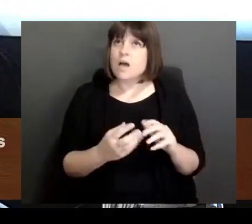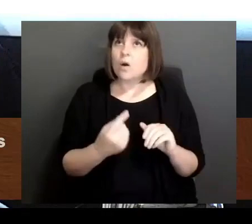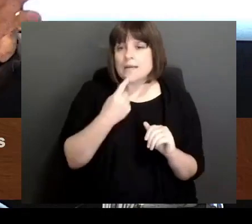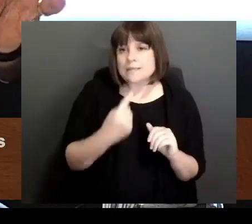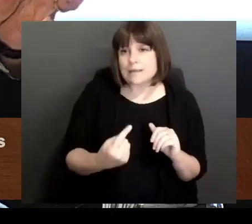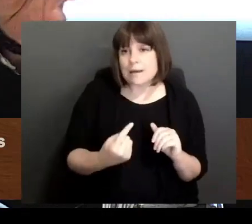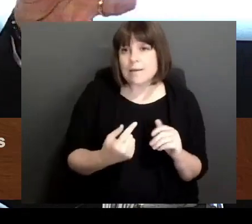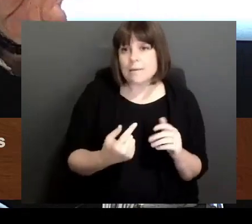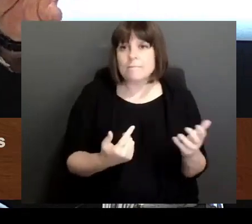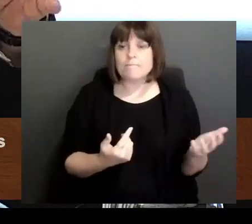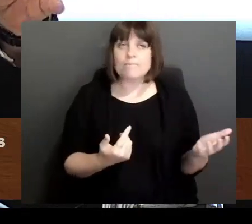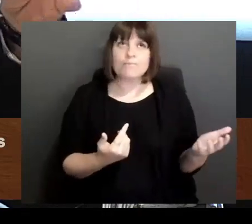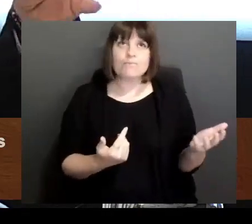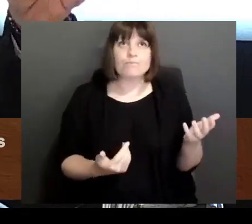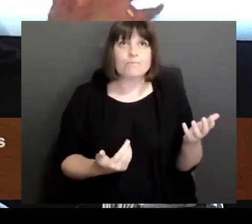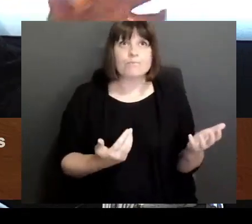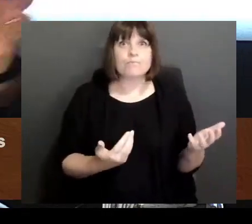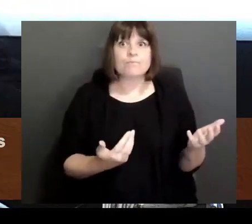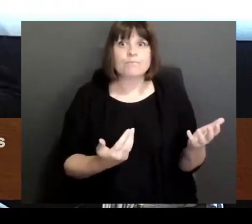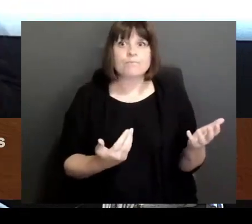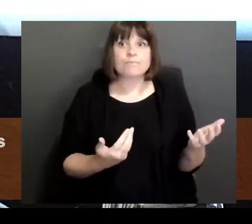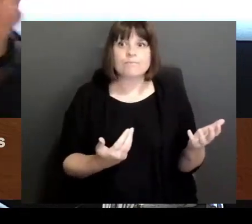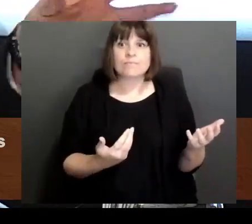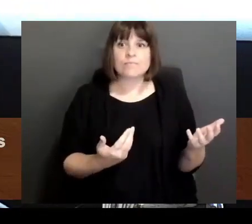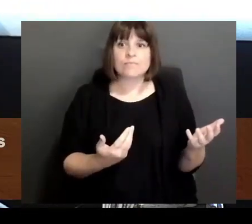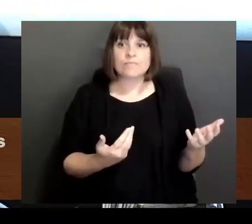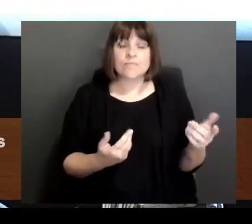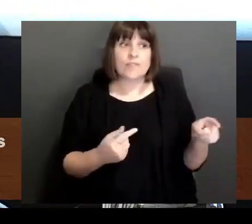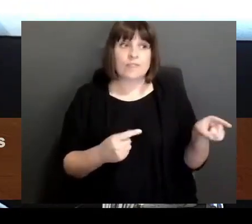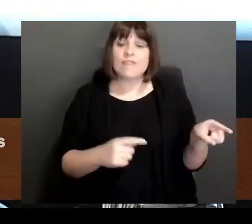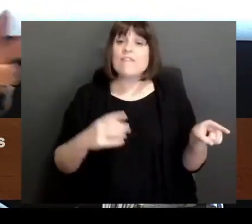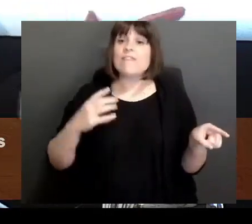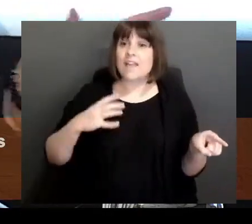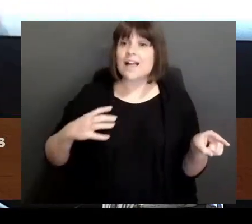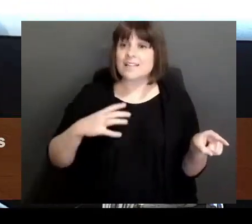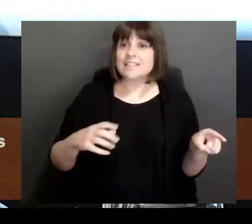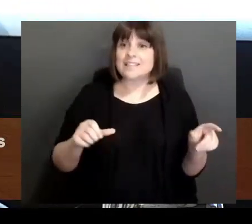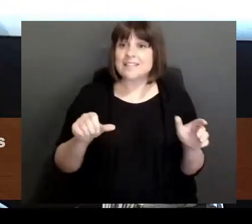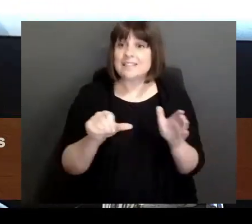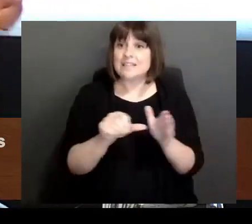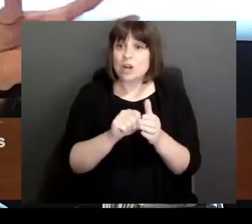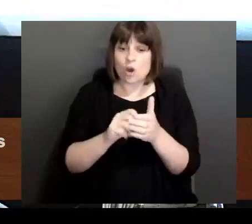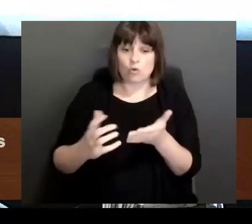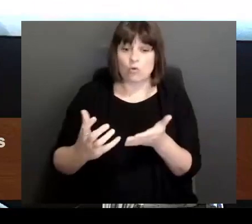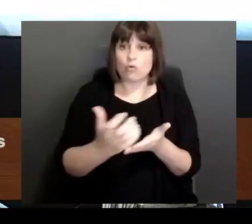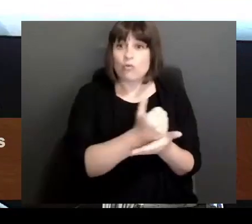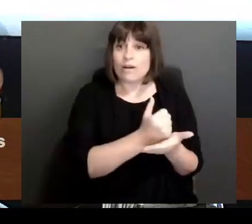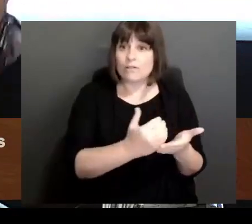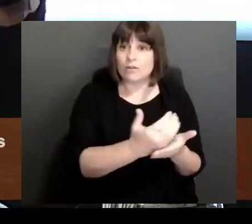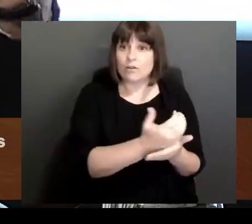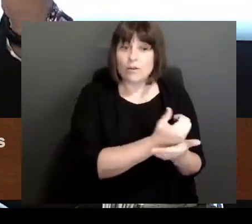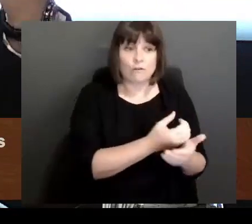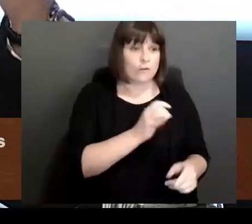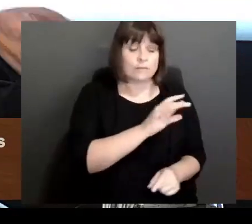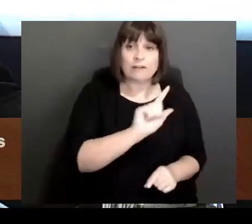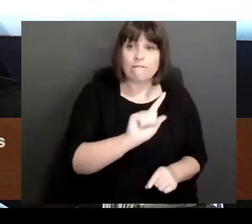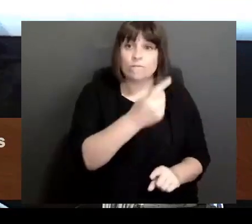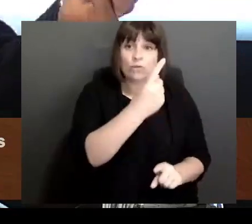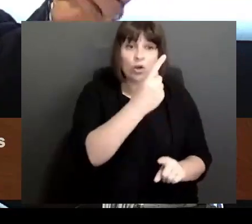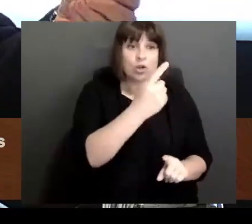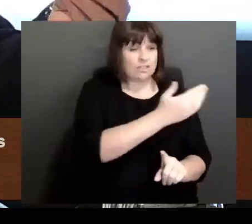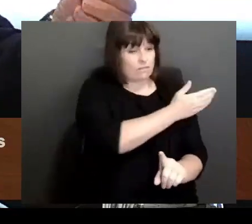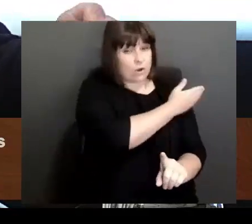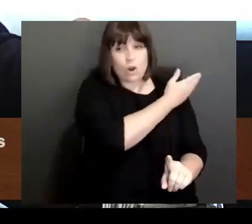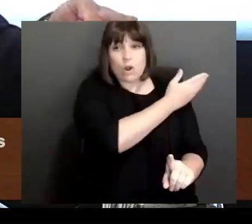reliable economics, a source of income revenue for themselves over a long period of time, for them to be able